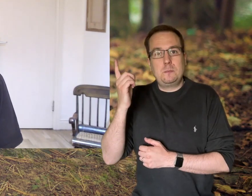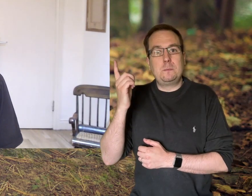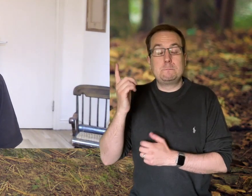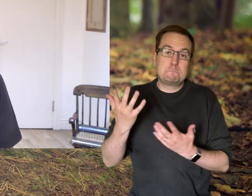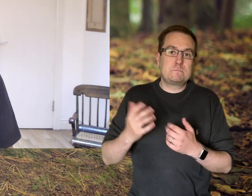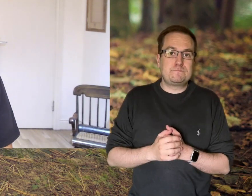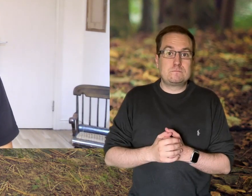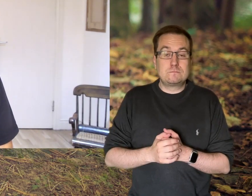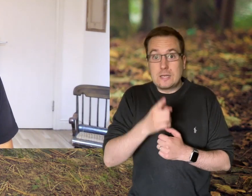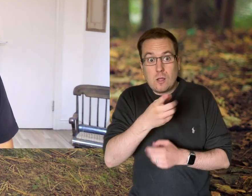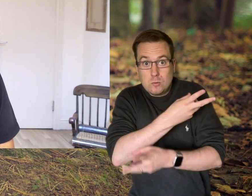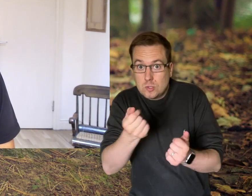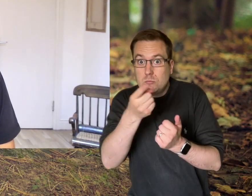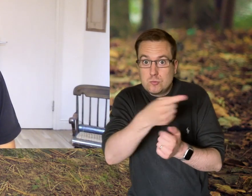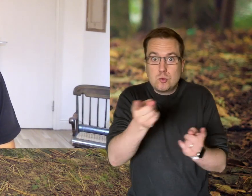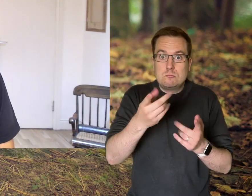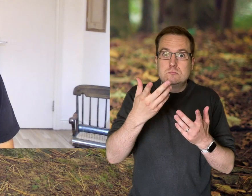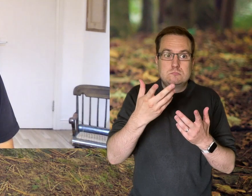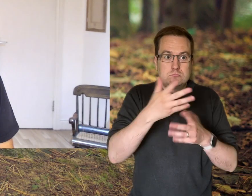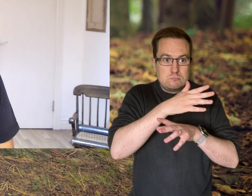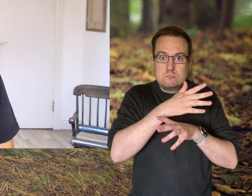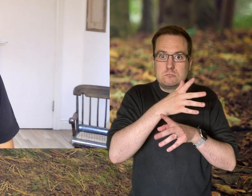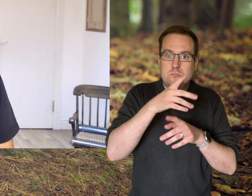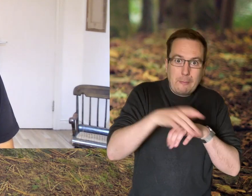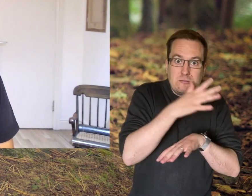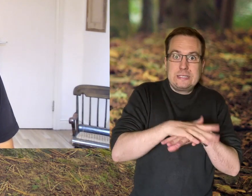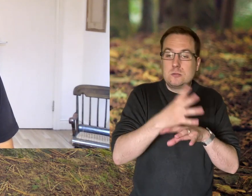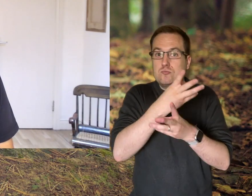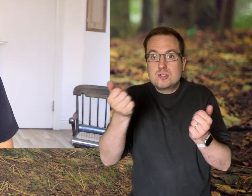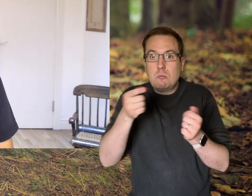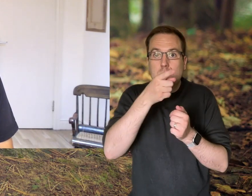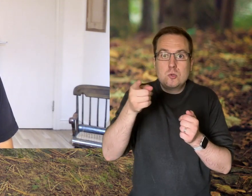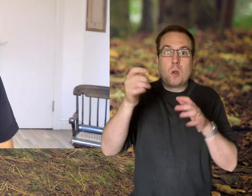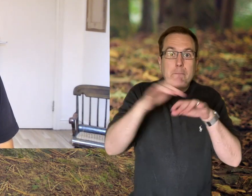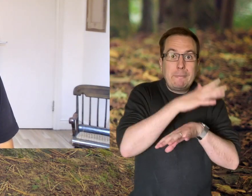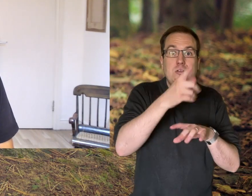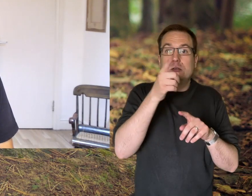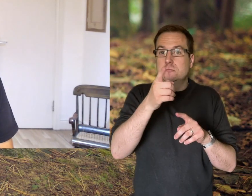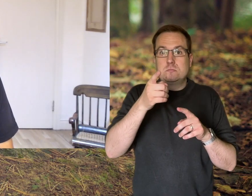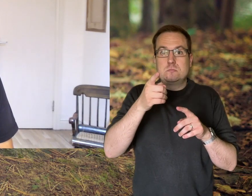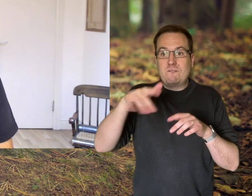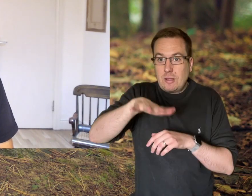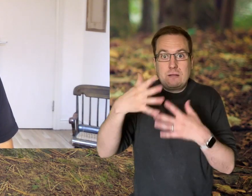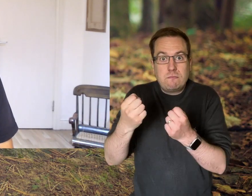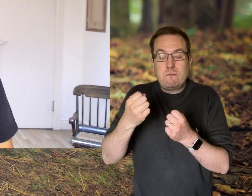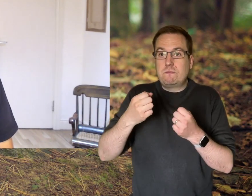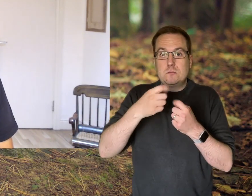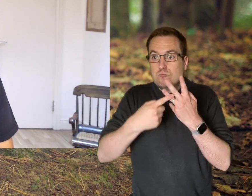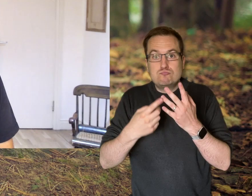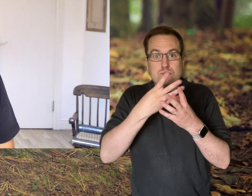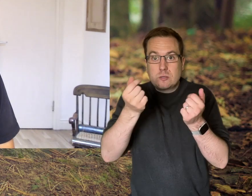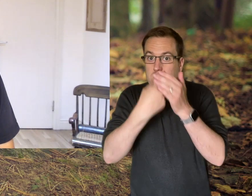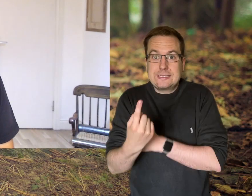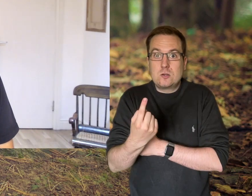like to be married and have kids. But what I want to talk about this morning is being radically committed to following Jesus